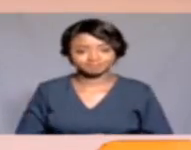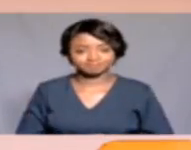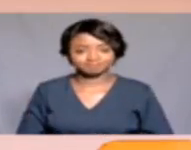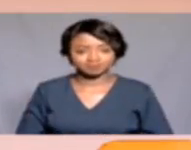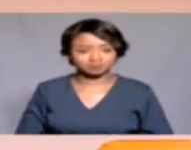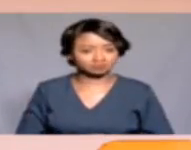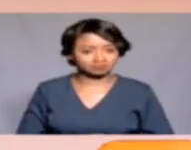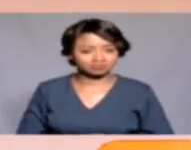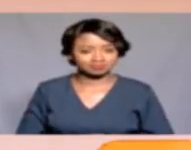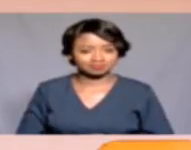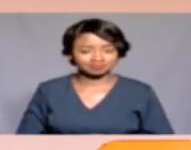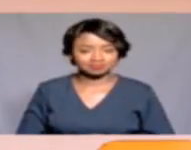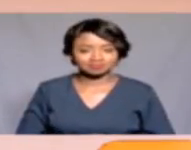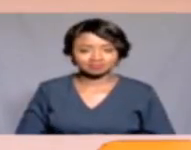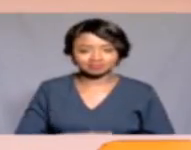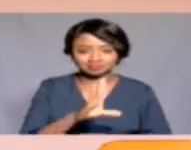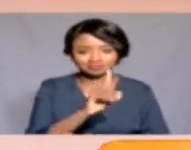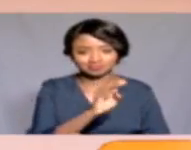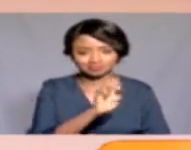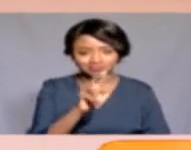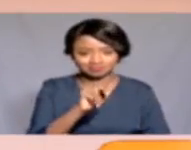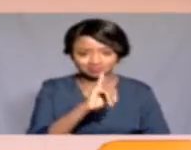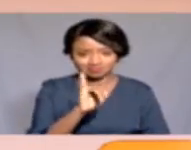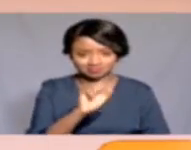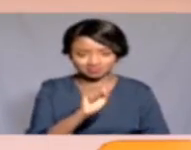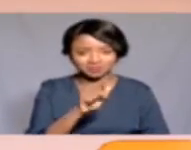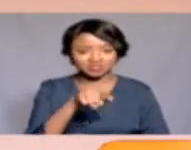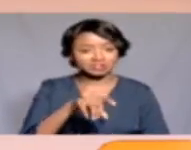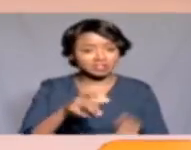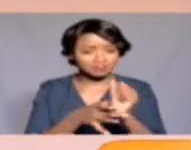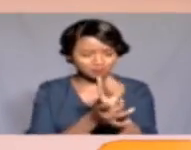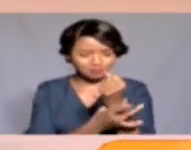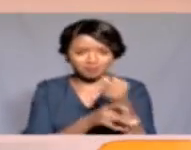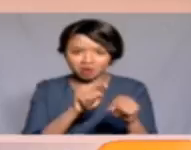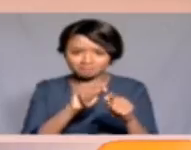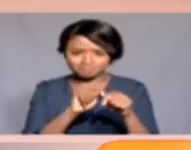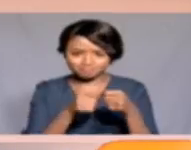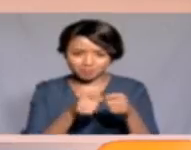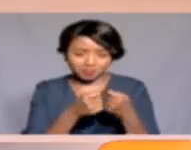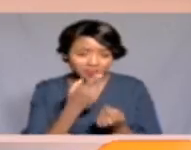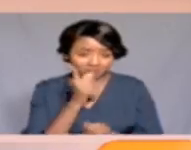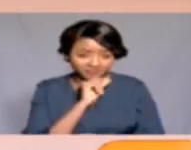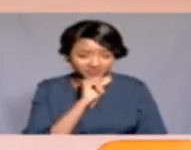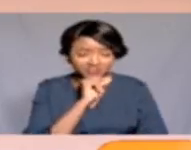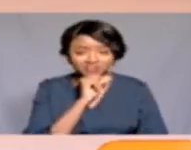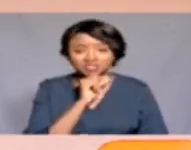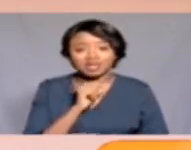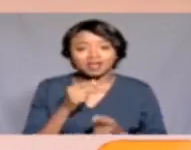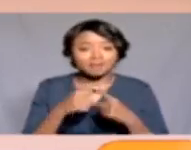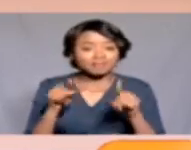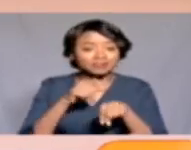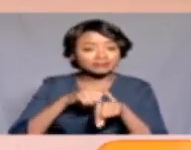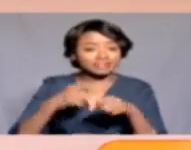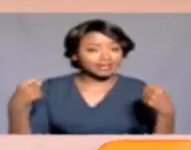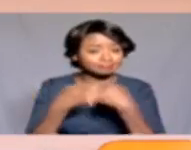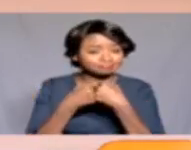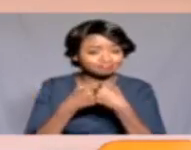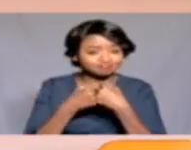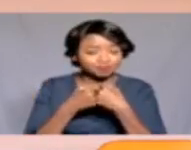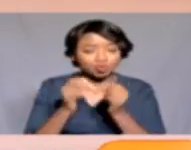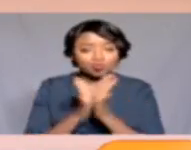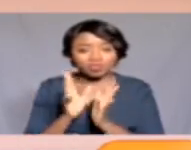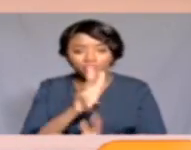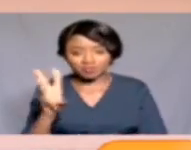Dennis Oliech is out for the rest of the season after fracturing his wrist during Gor Mahia's 0-0 draw with Western Stima at the Moi Stadium in